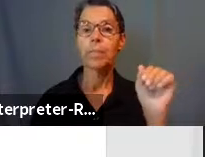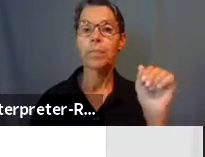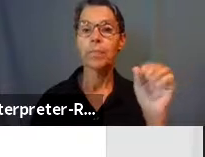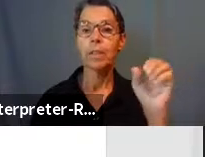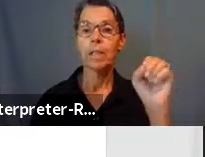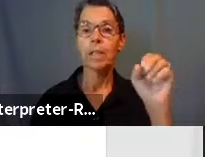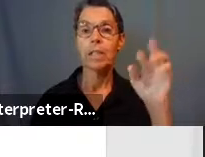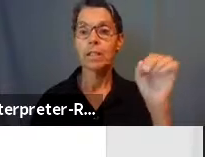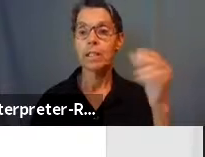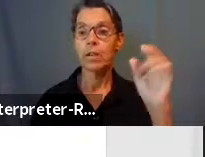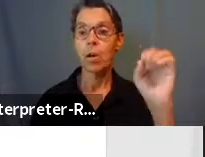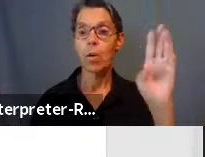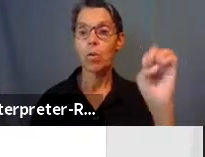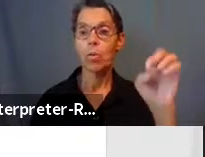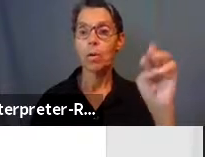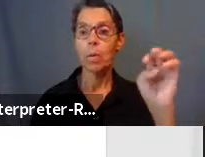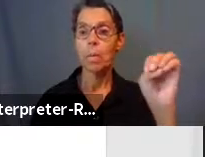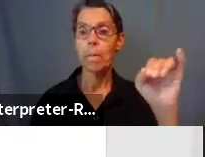Sarah Obermeyer,